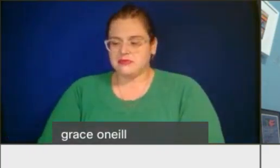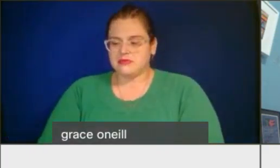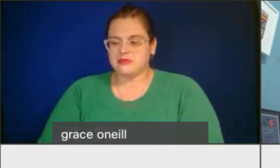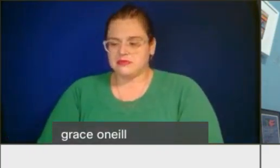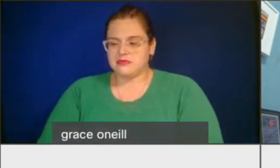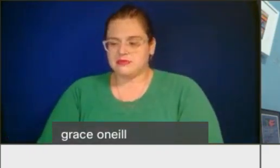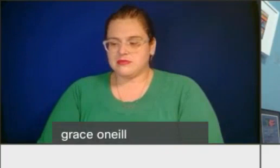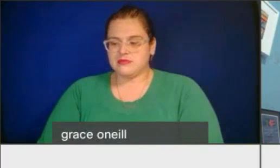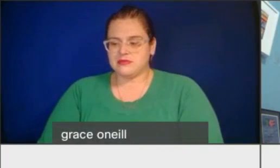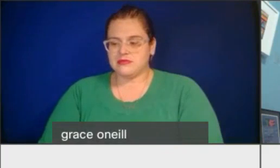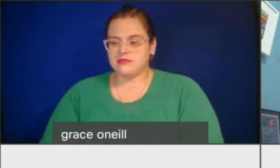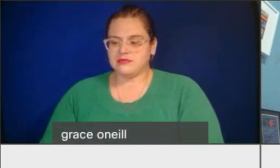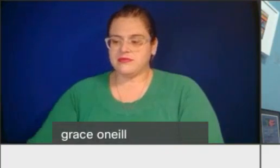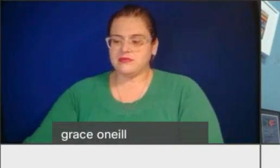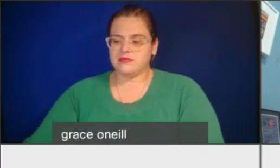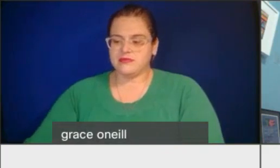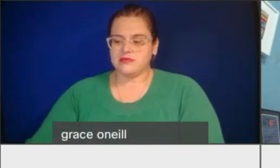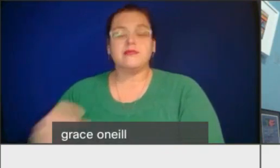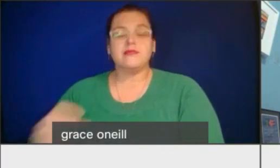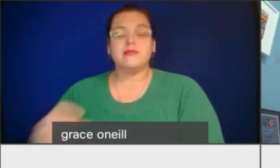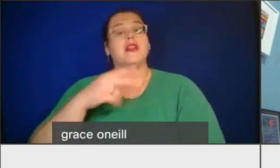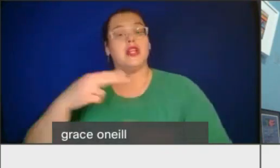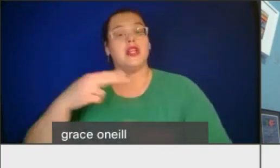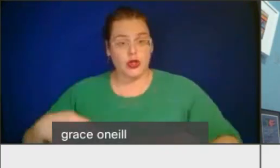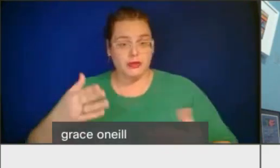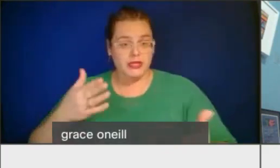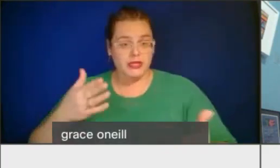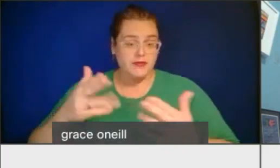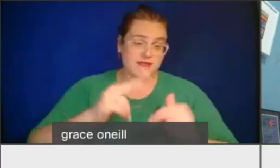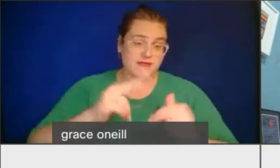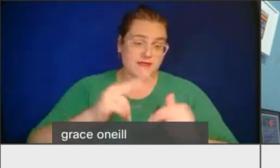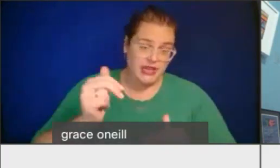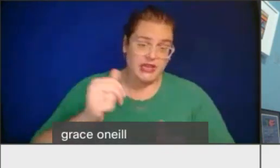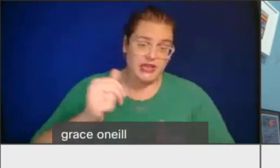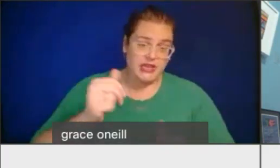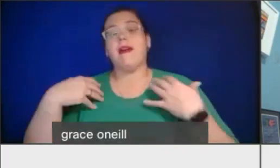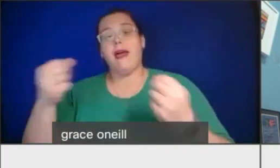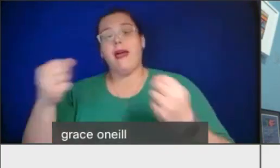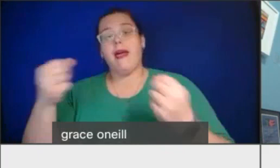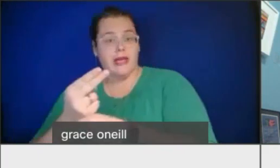Homeless shelters, human service facilities, healthcare facilities, pharmacies,